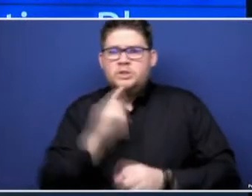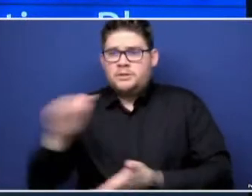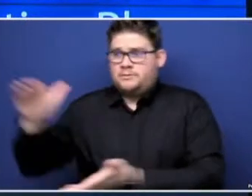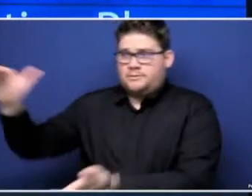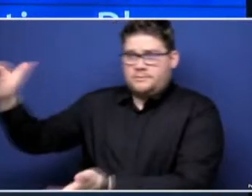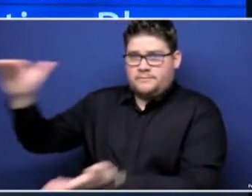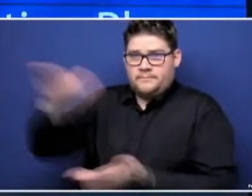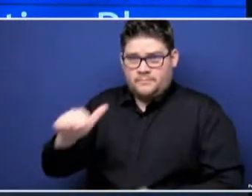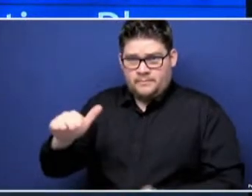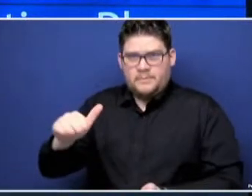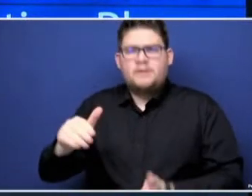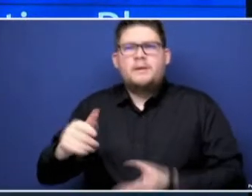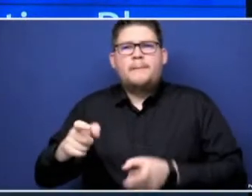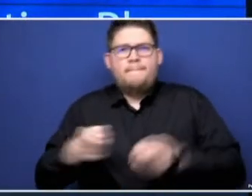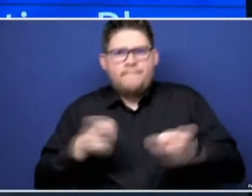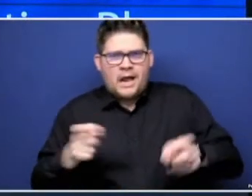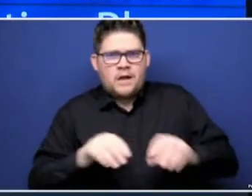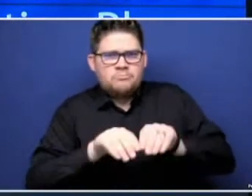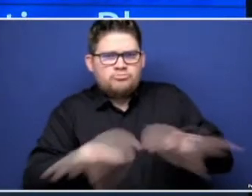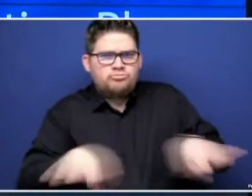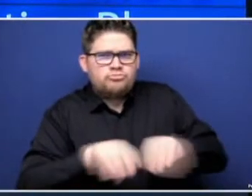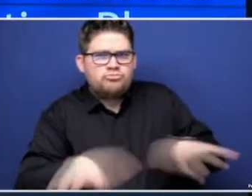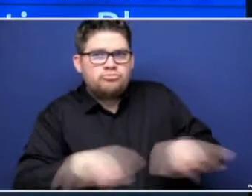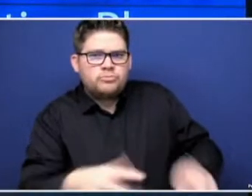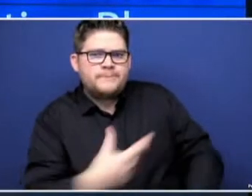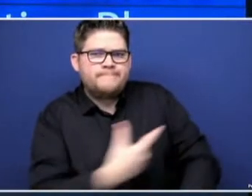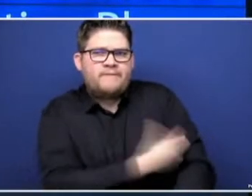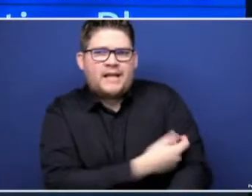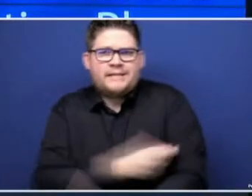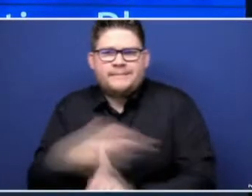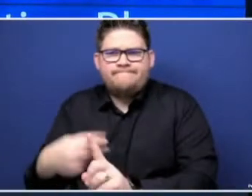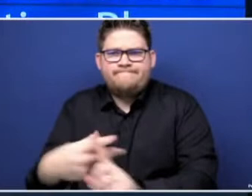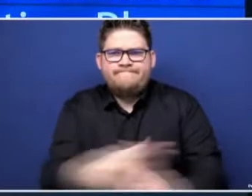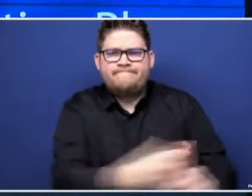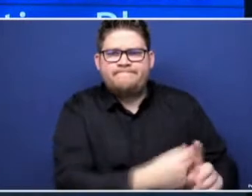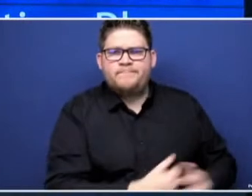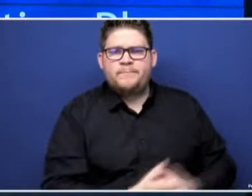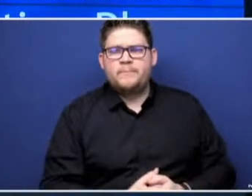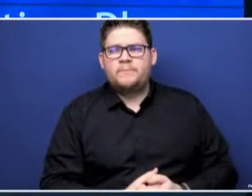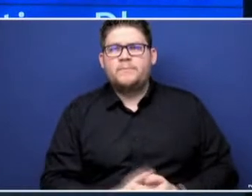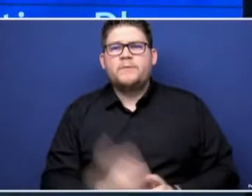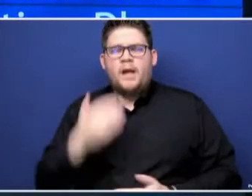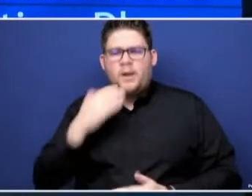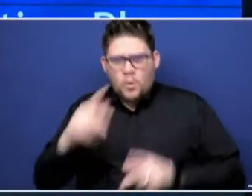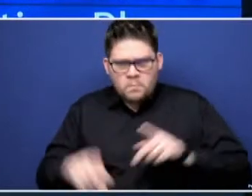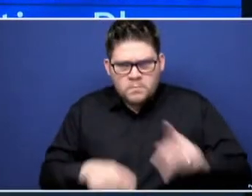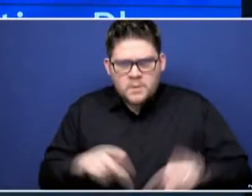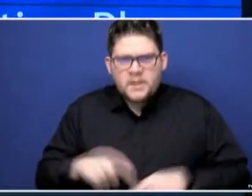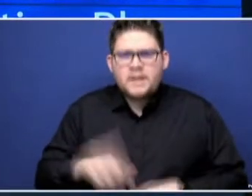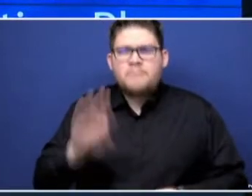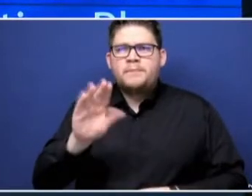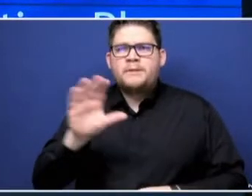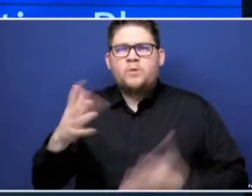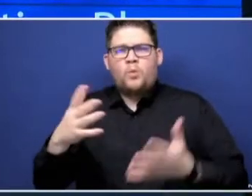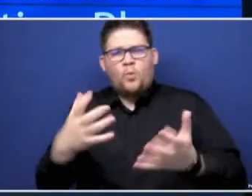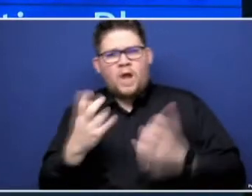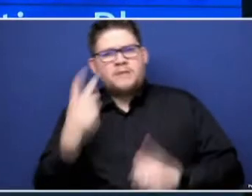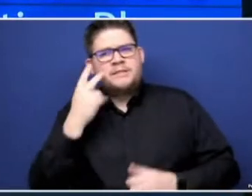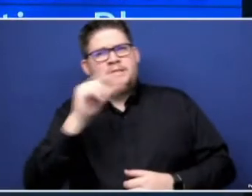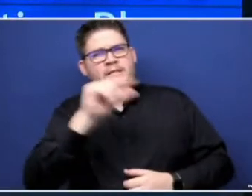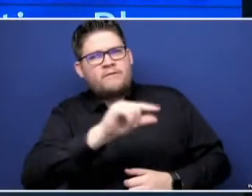you worried that there'll be some of these letters lost in the mail? And did the province consider GPs